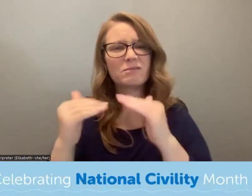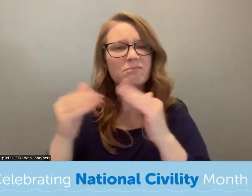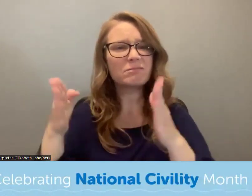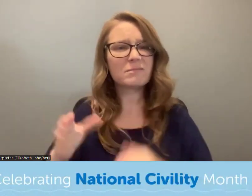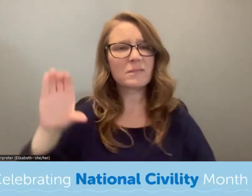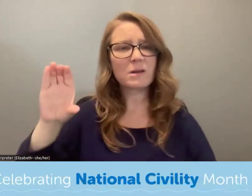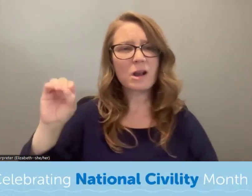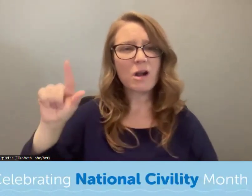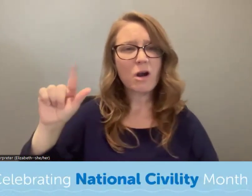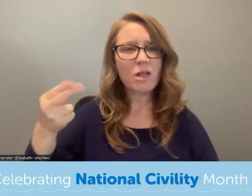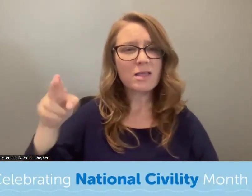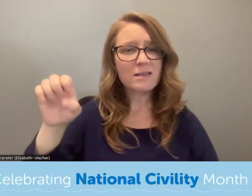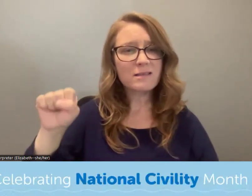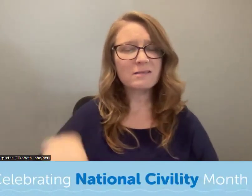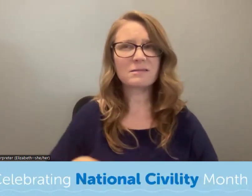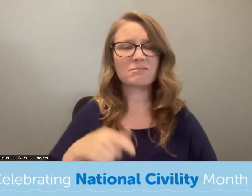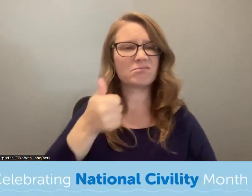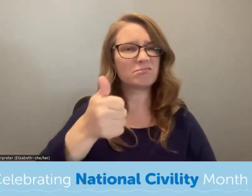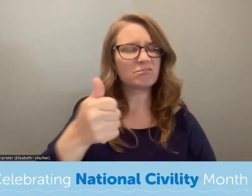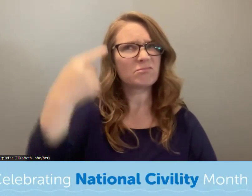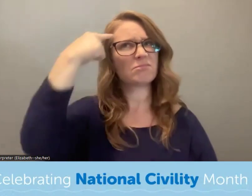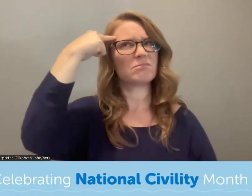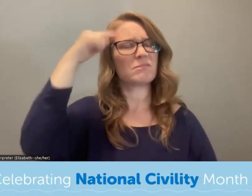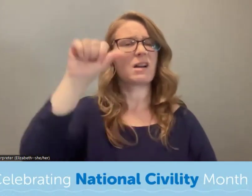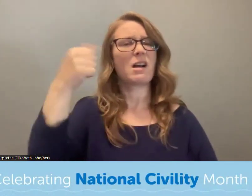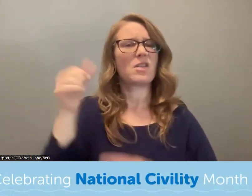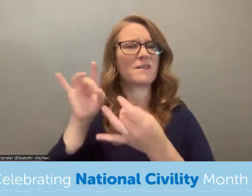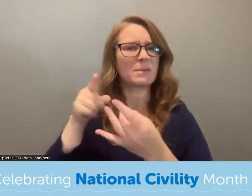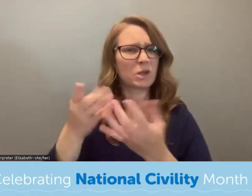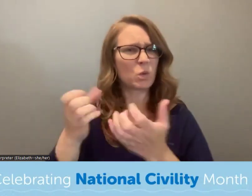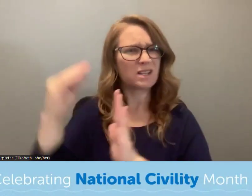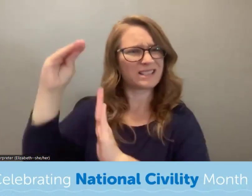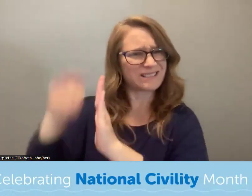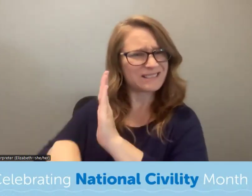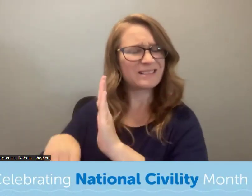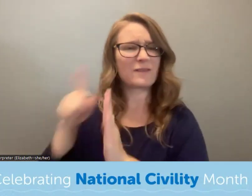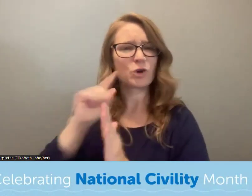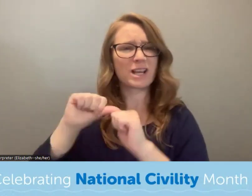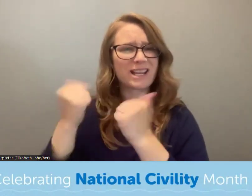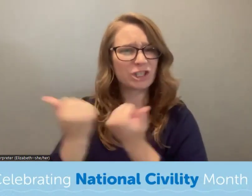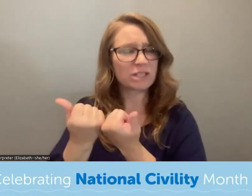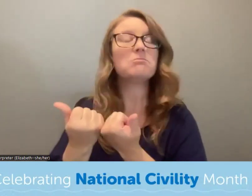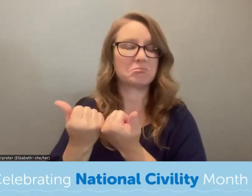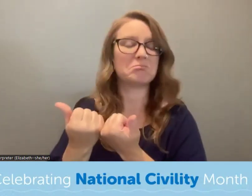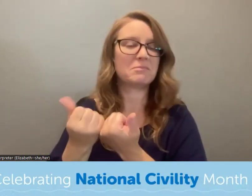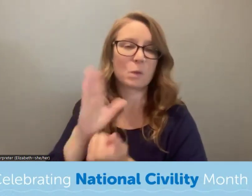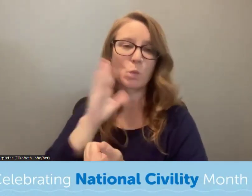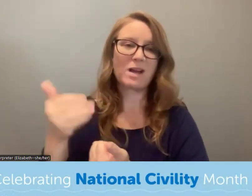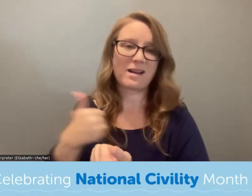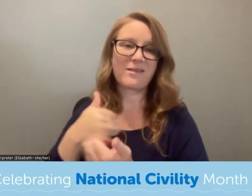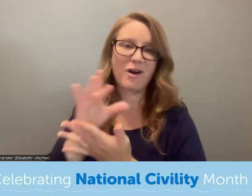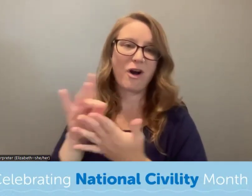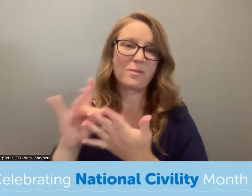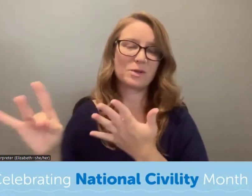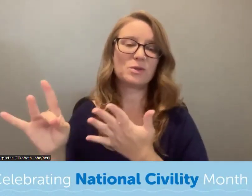or if you yourself think of other feedback that you'd like to provide to the agency, there will be an option to